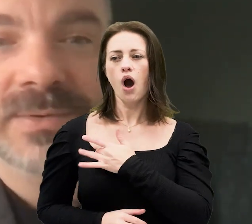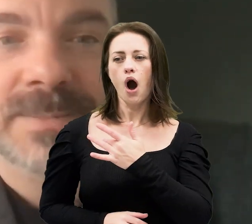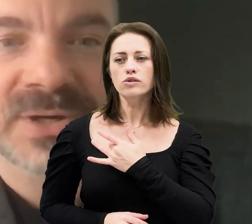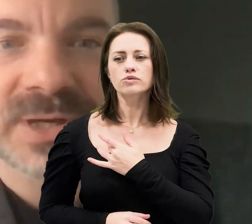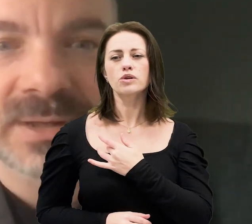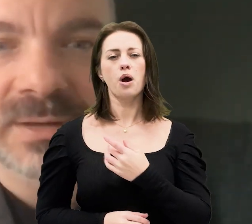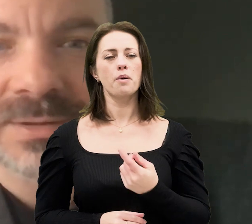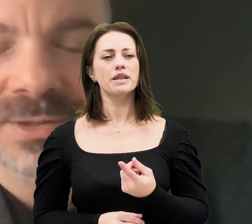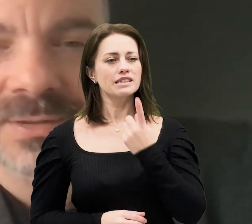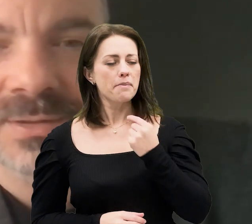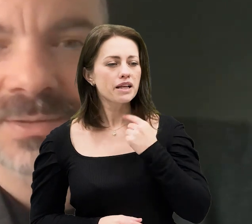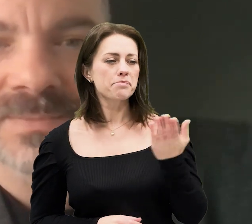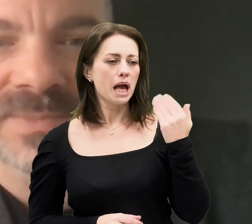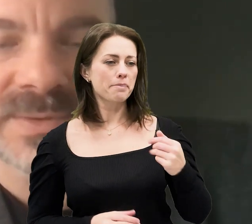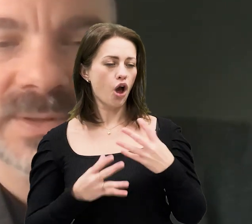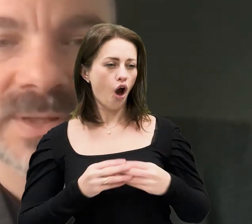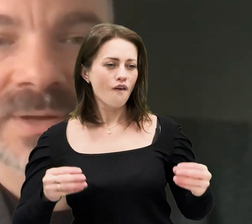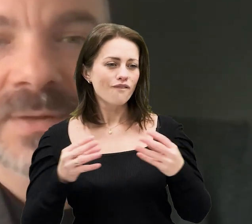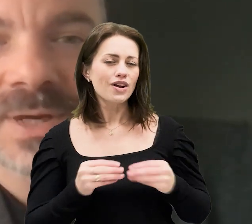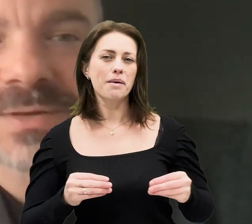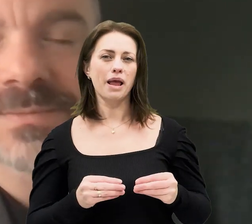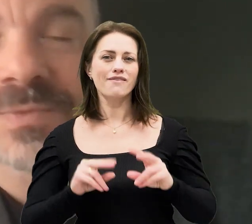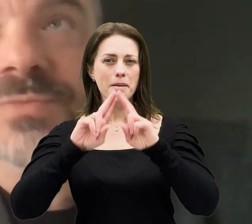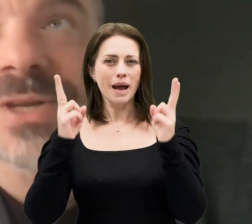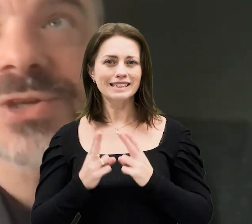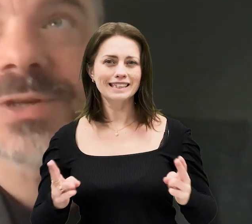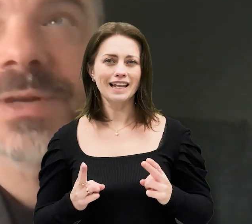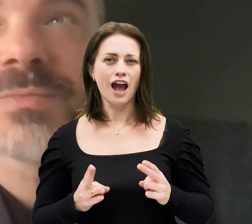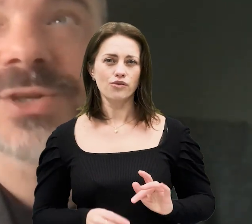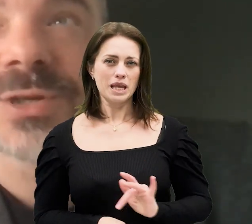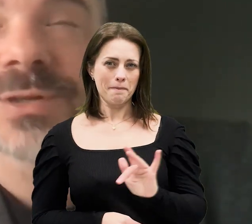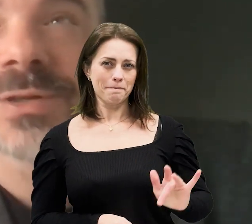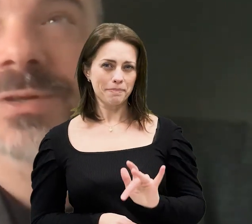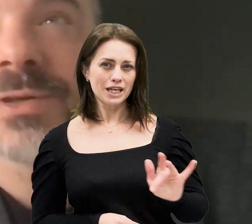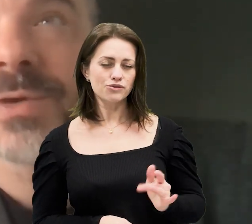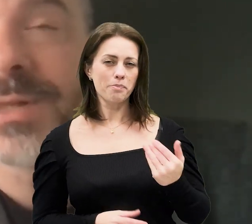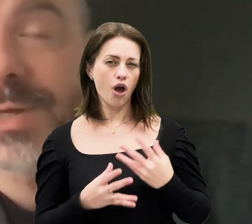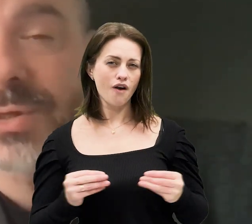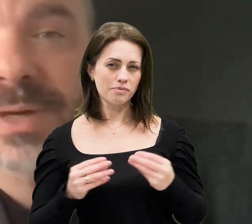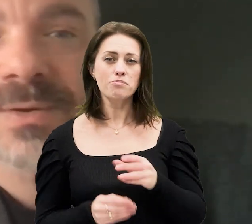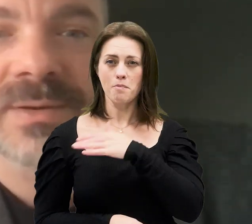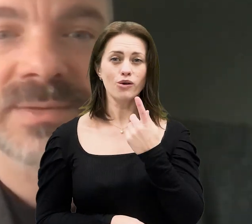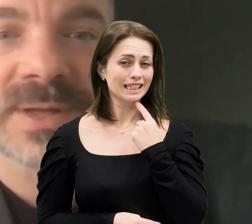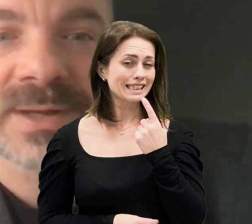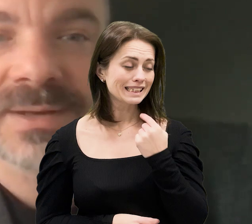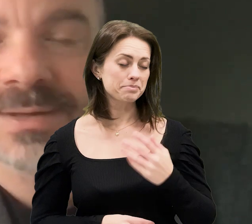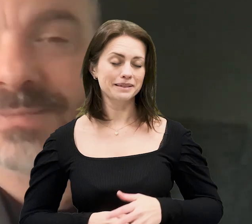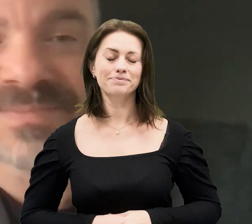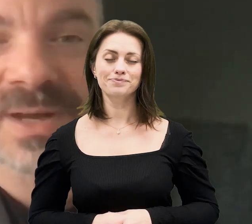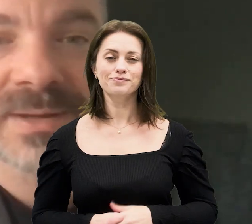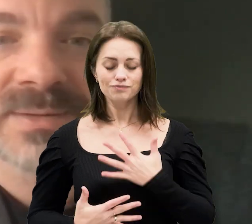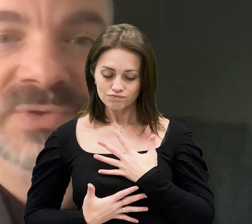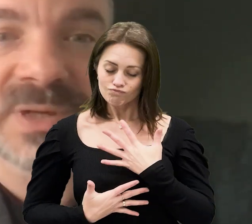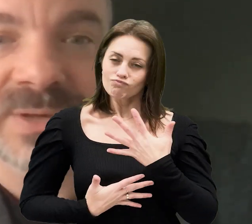personally appreciate a lot that what you mentioned, and you mentioned your international background,